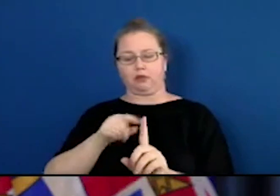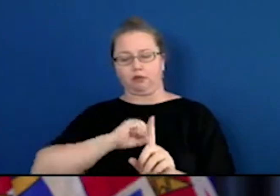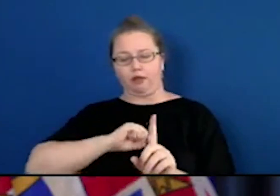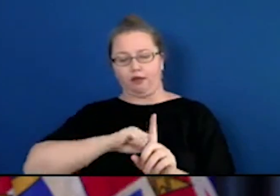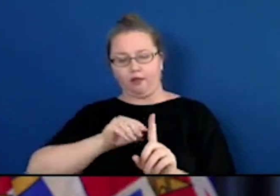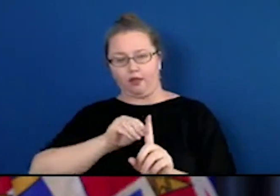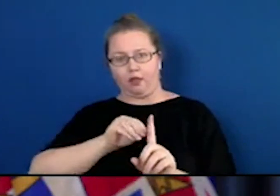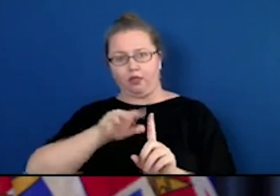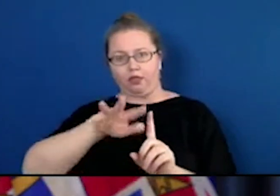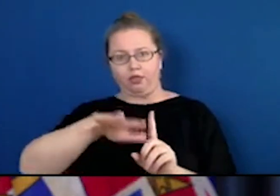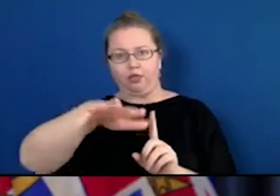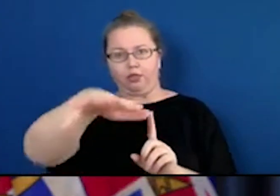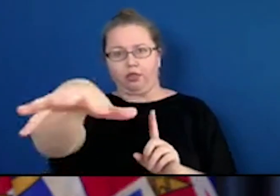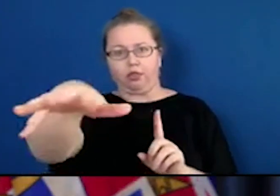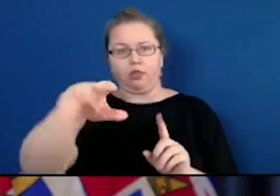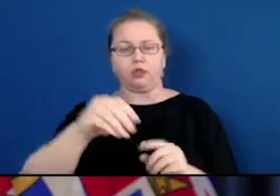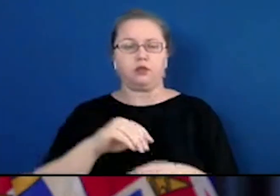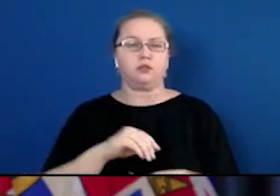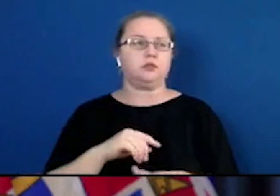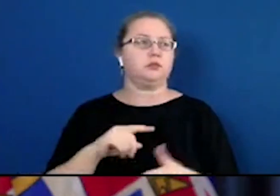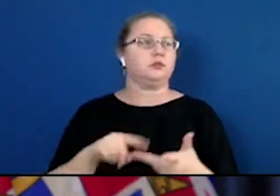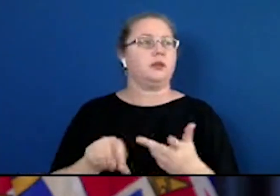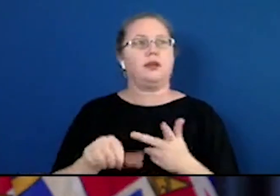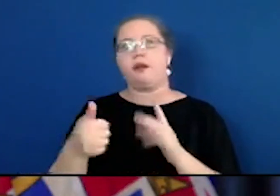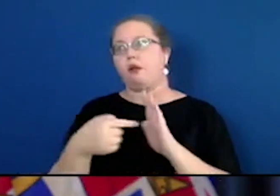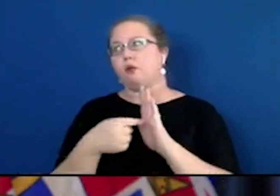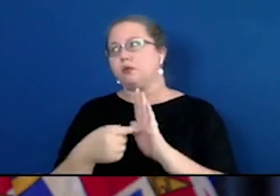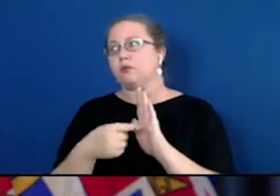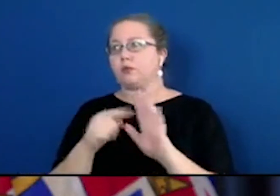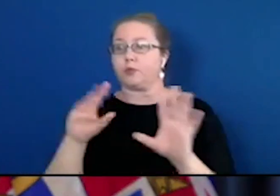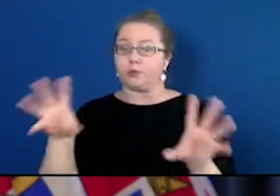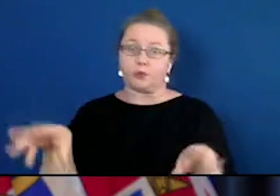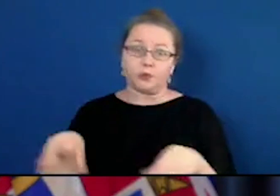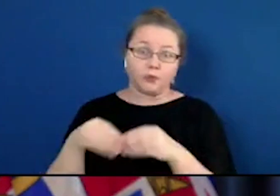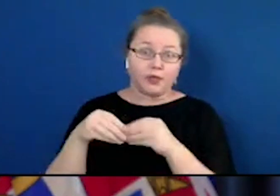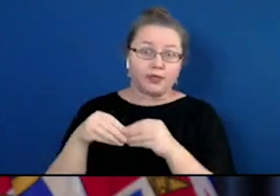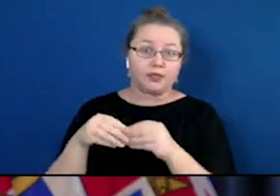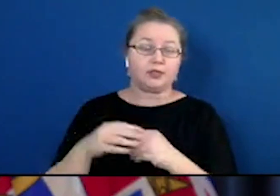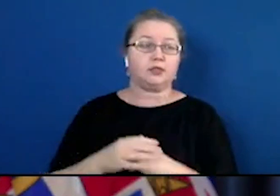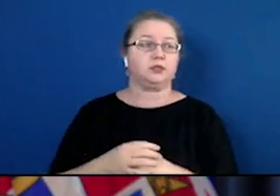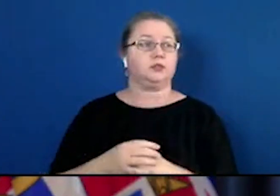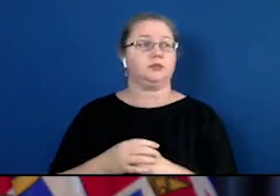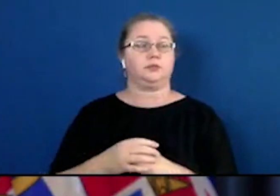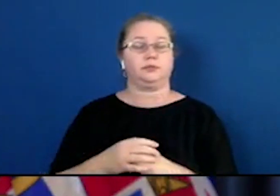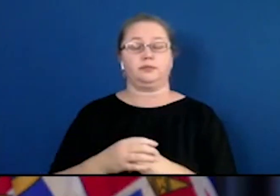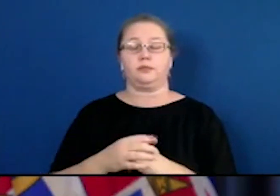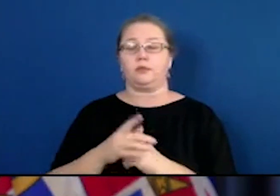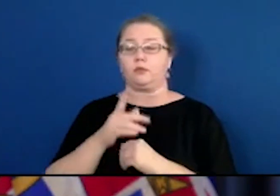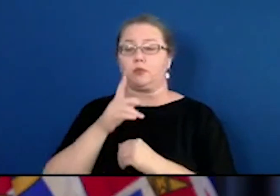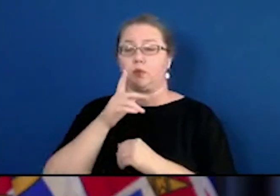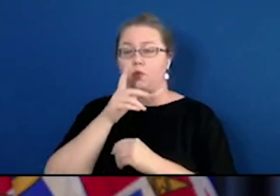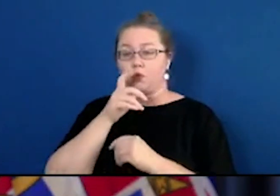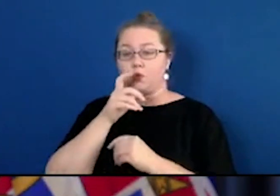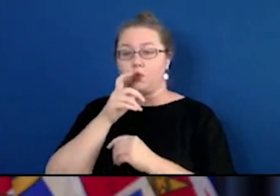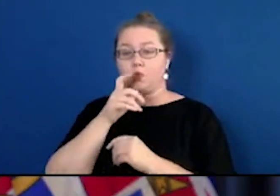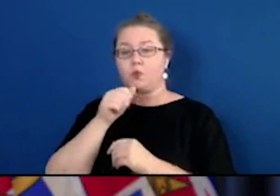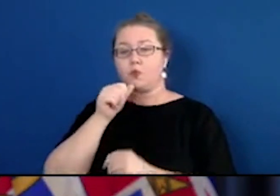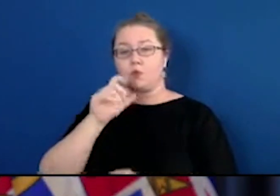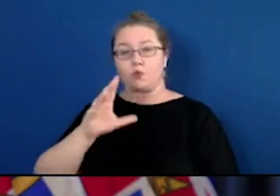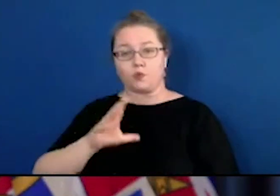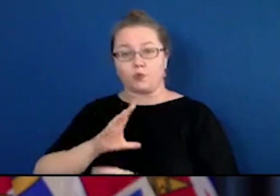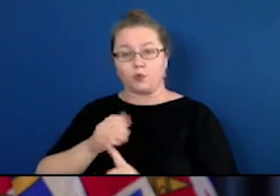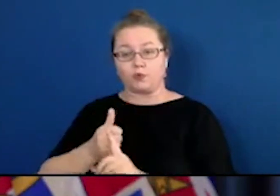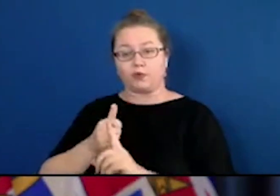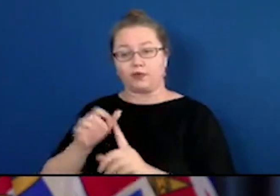people being exposed. There's situations like a wedding where the father of the bride